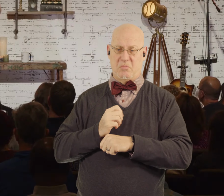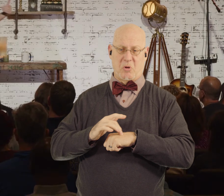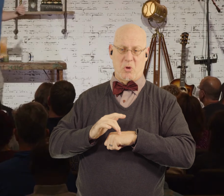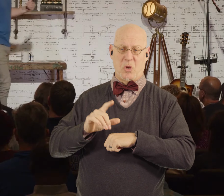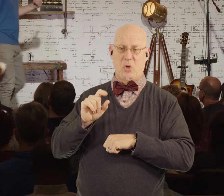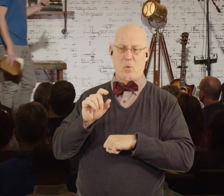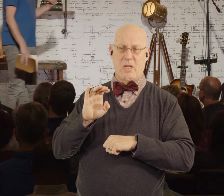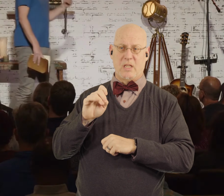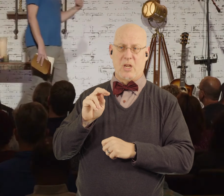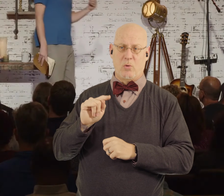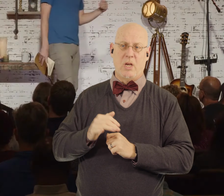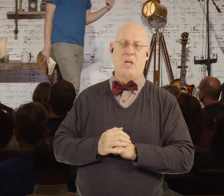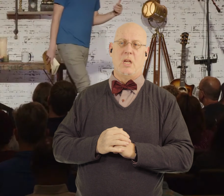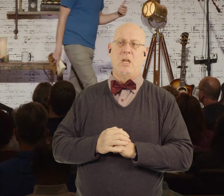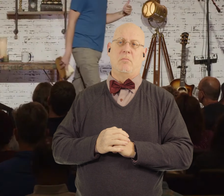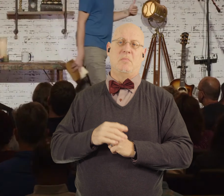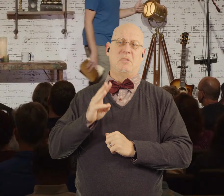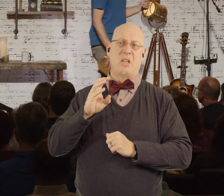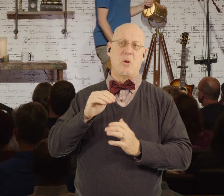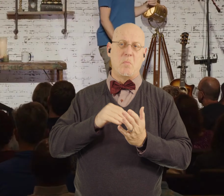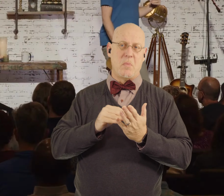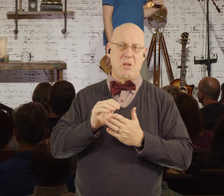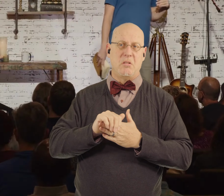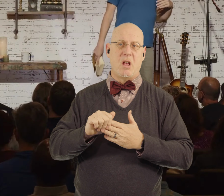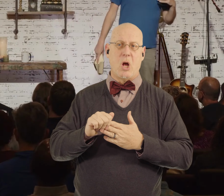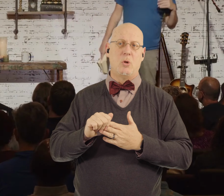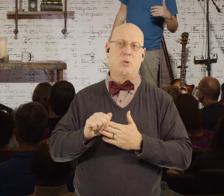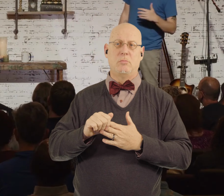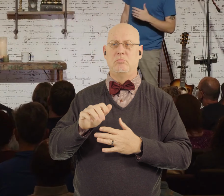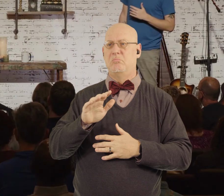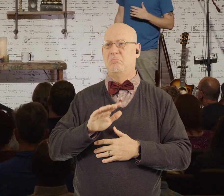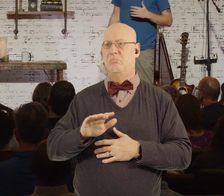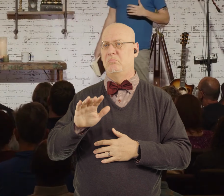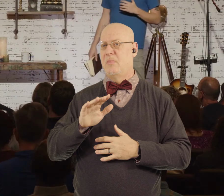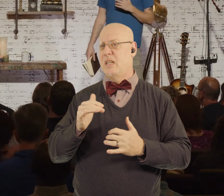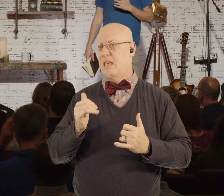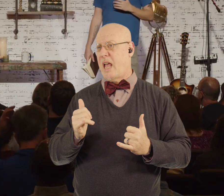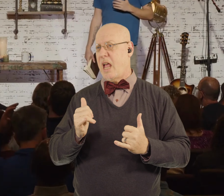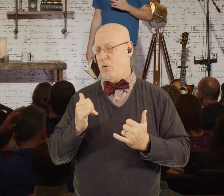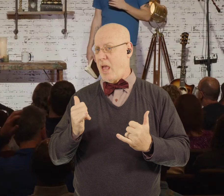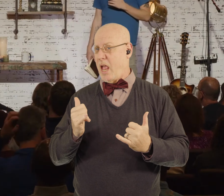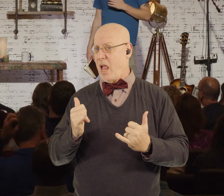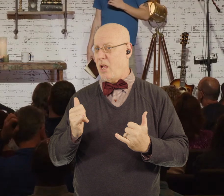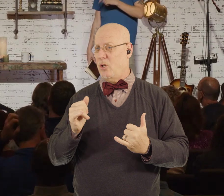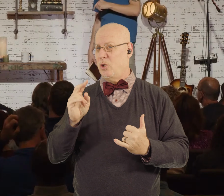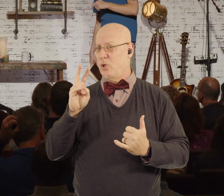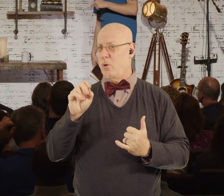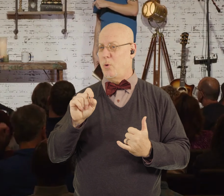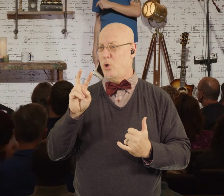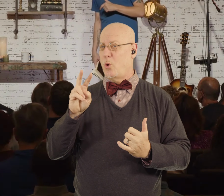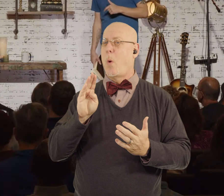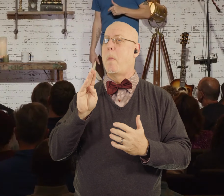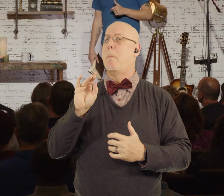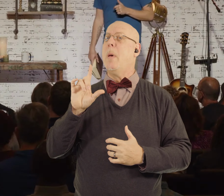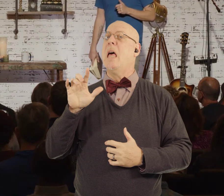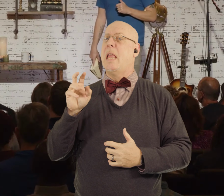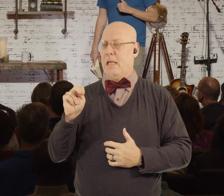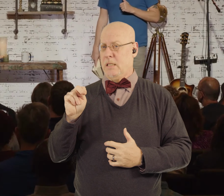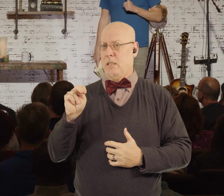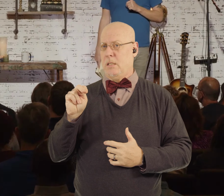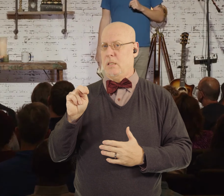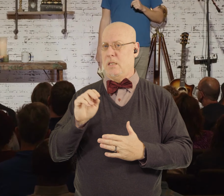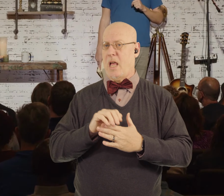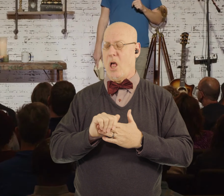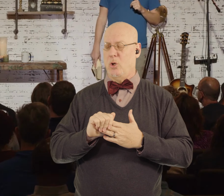now 100 years, early 20th century, $600 million would be equivalent now to, nowadays to